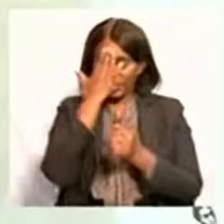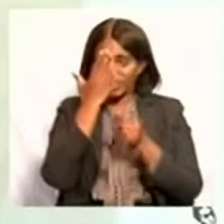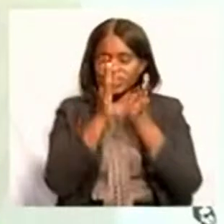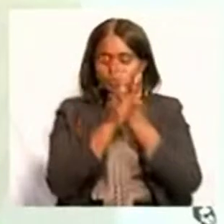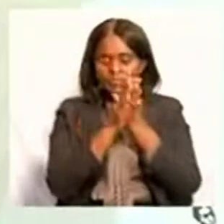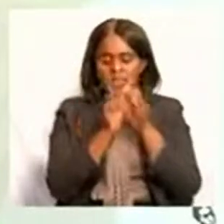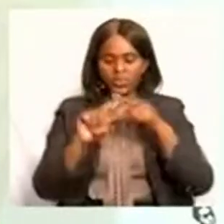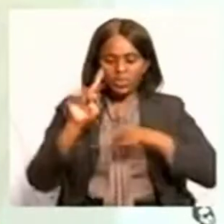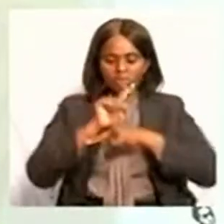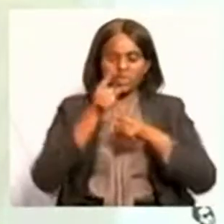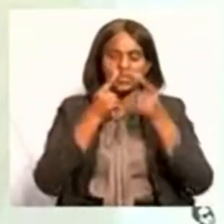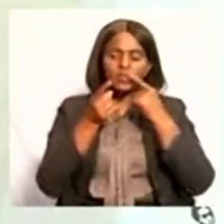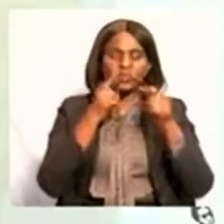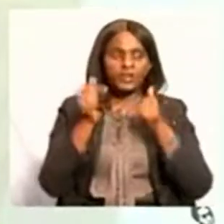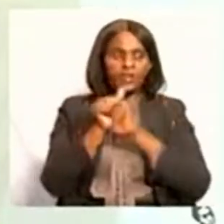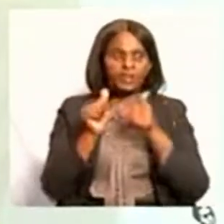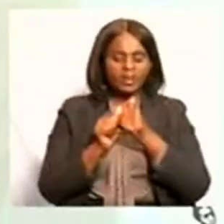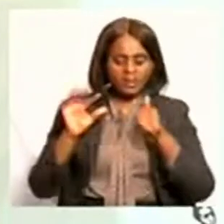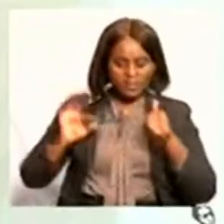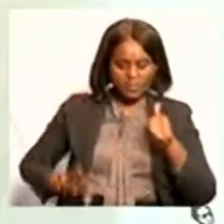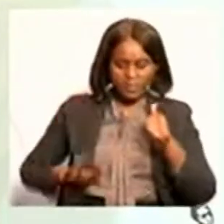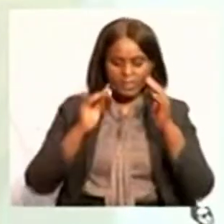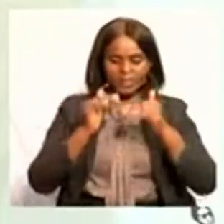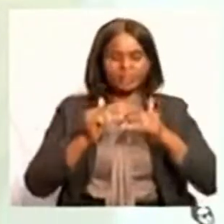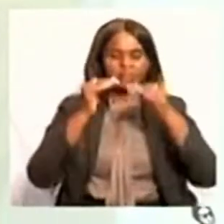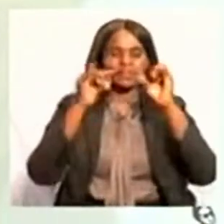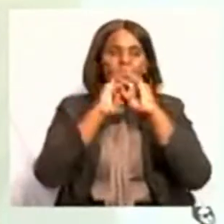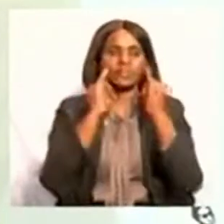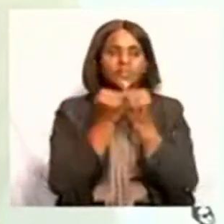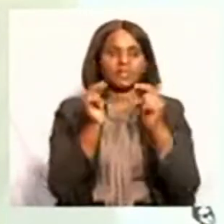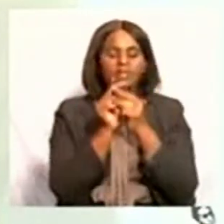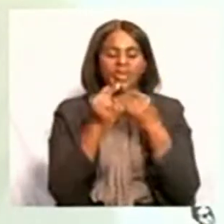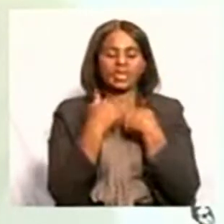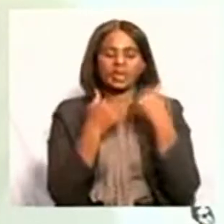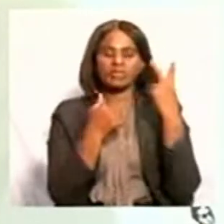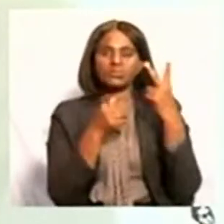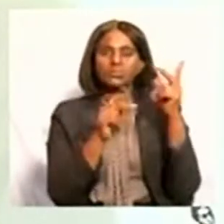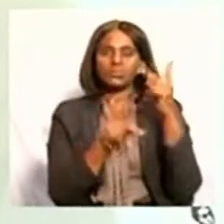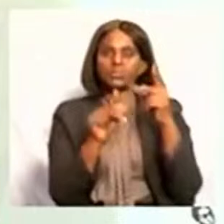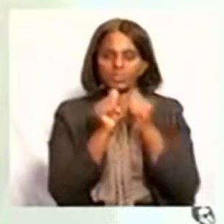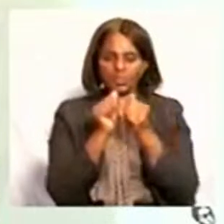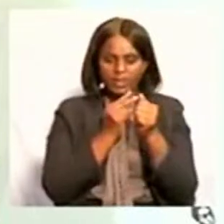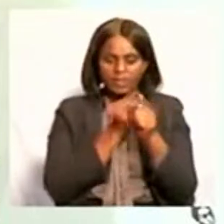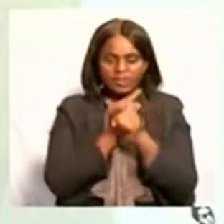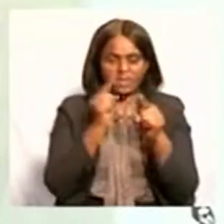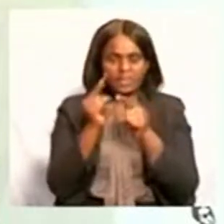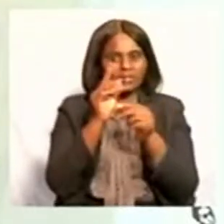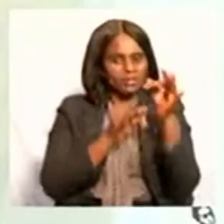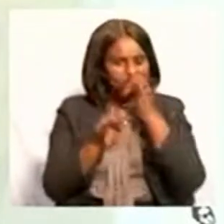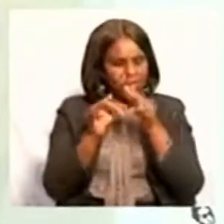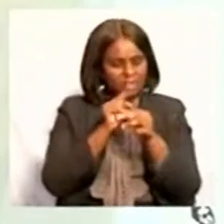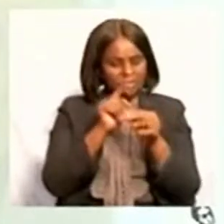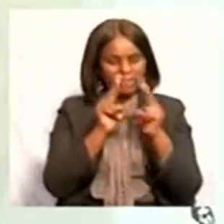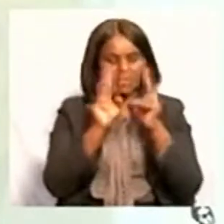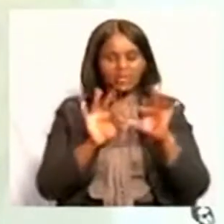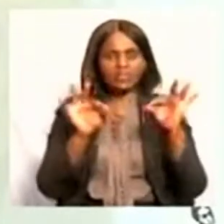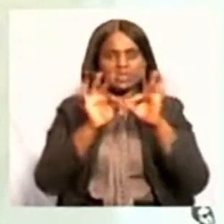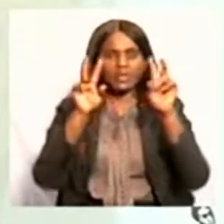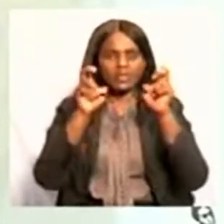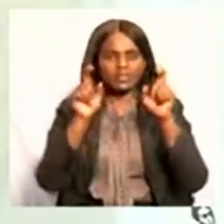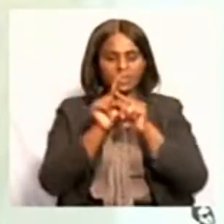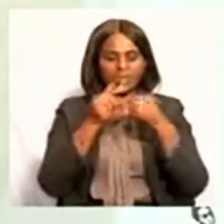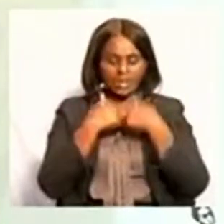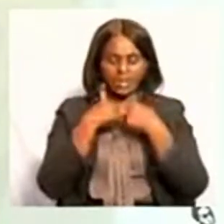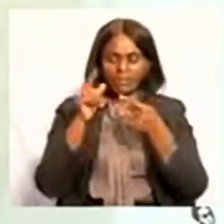value and benefits of the Supreme Audit Institution, and I have two guests with us just to walk us through this very important topic. I have